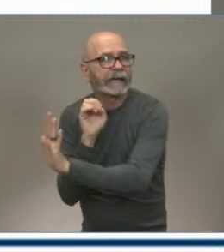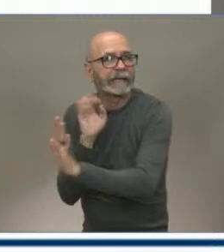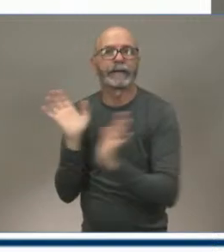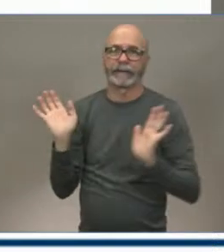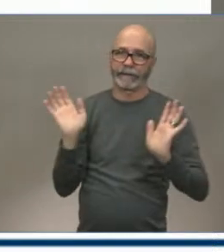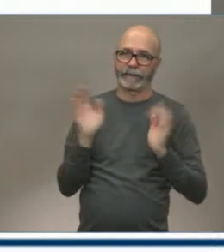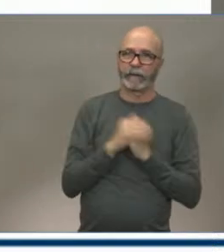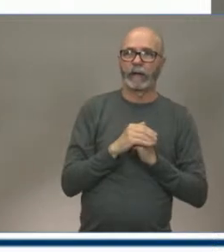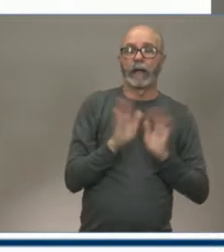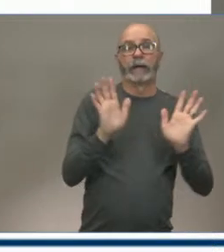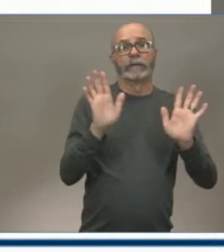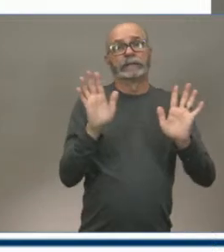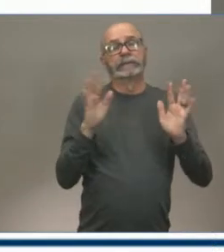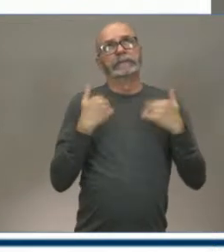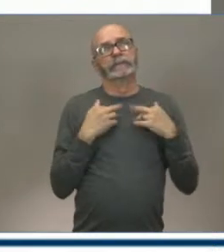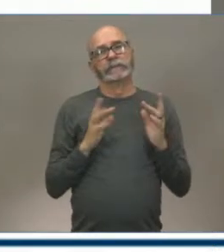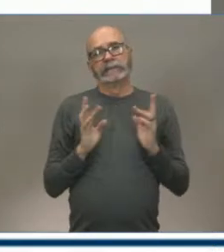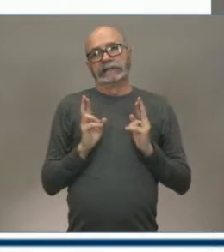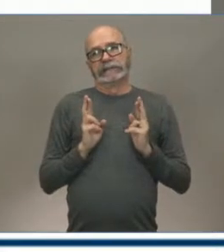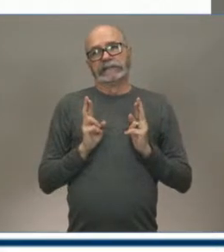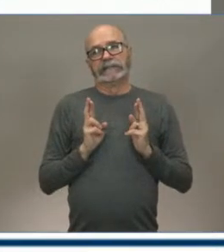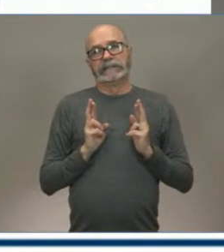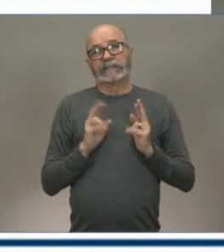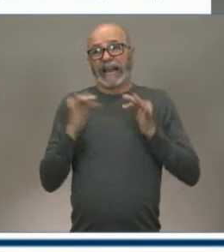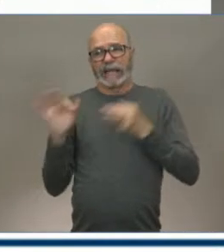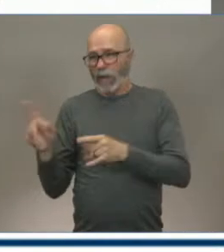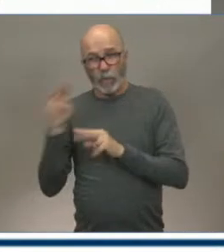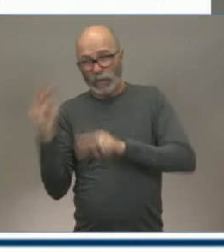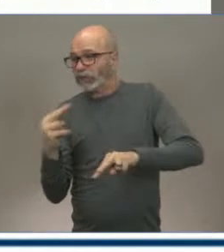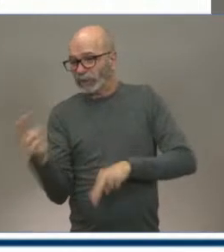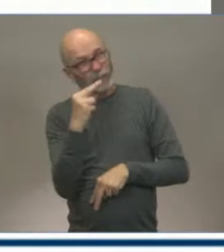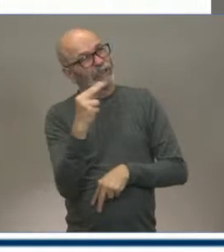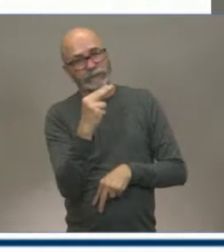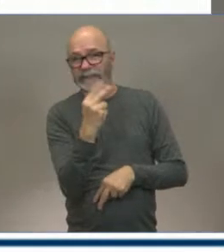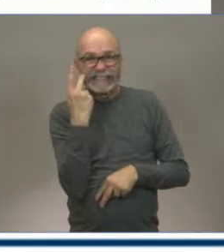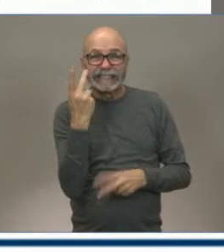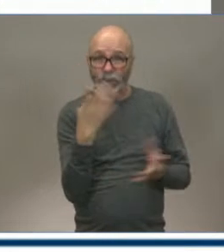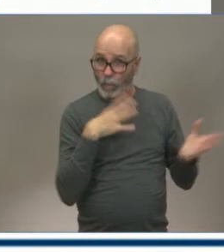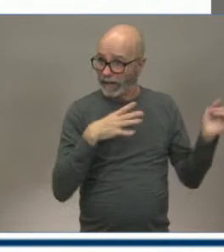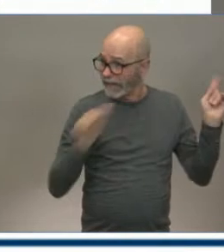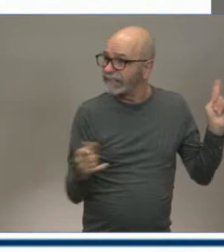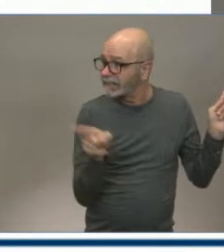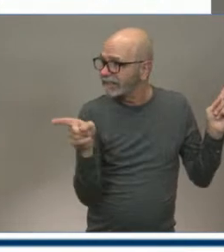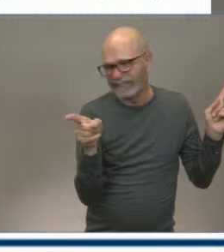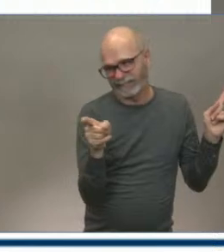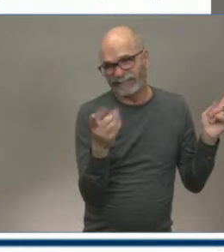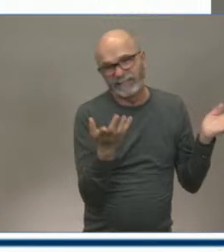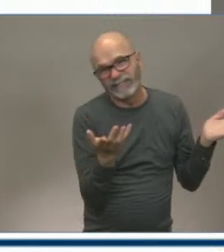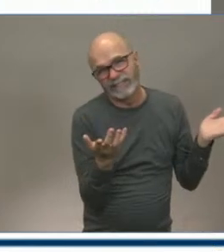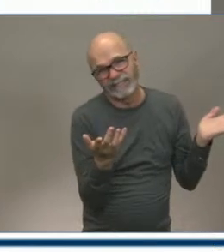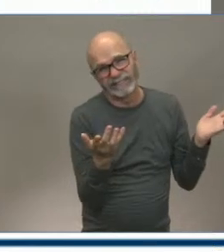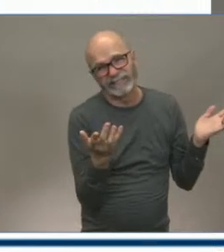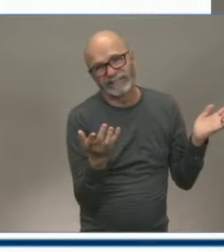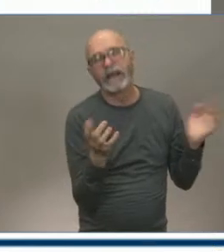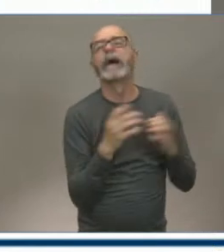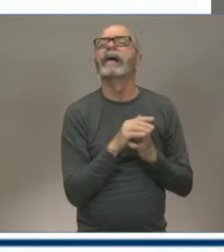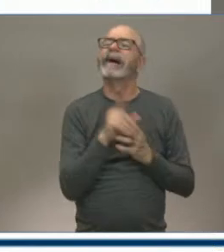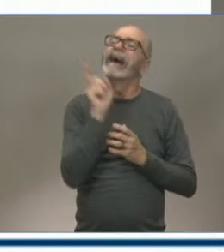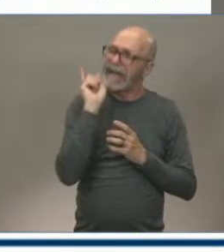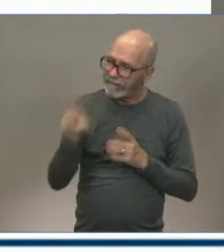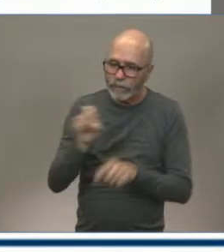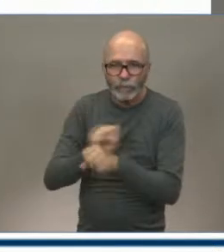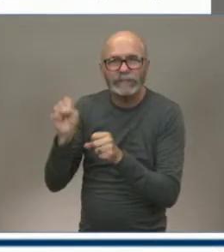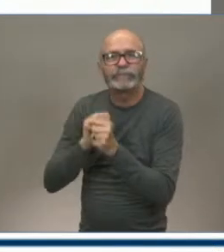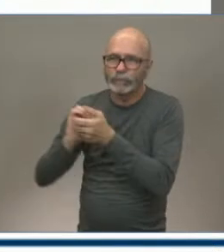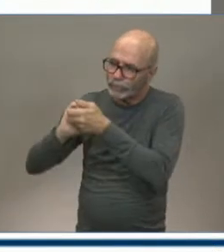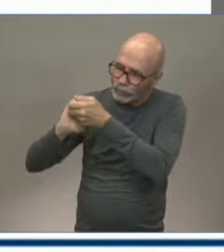at what's around us and see how hard that is as well, and that is exactly what we need to work together to avoid. I